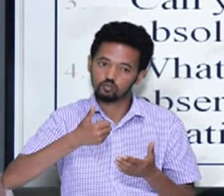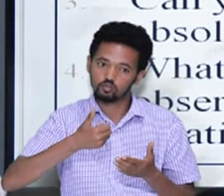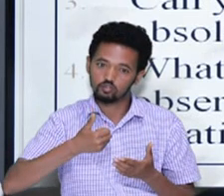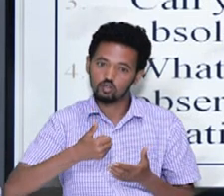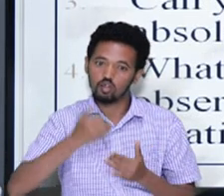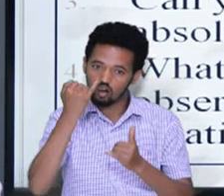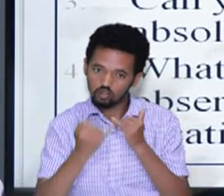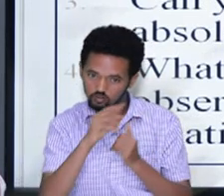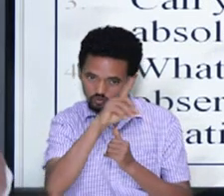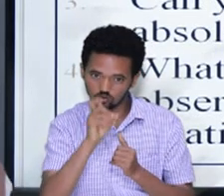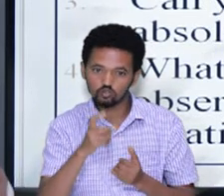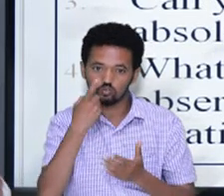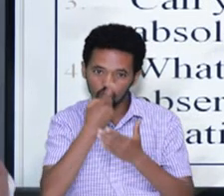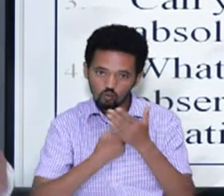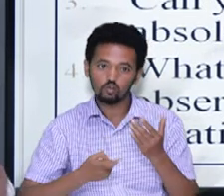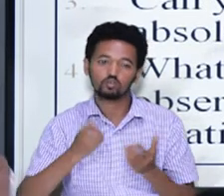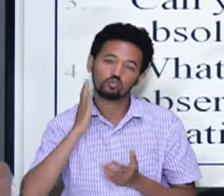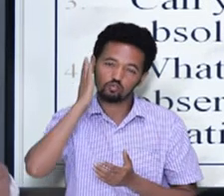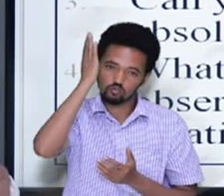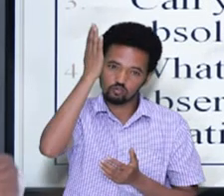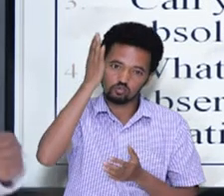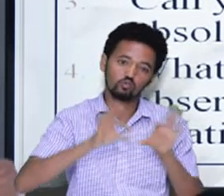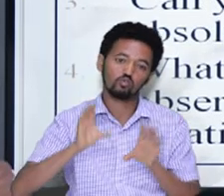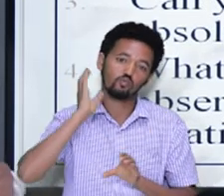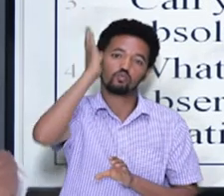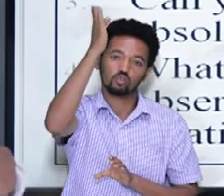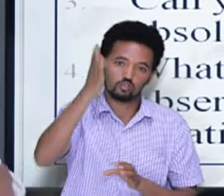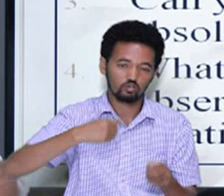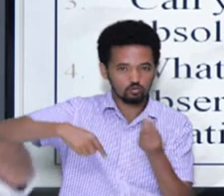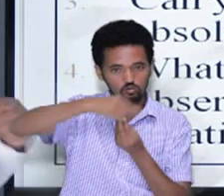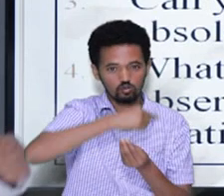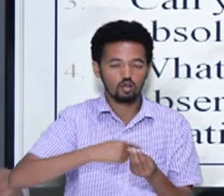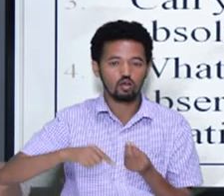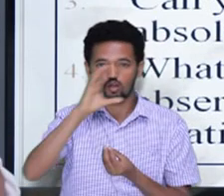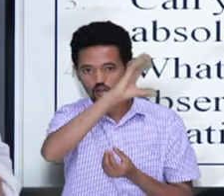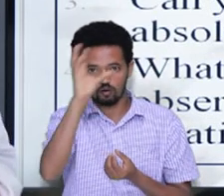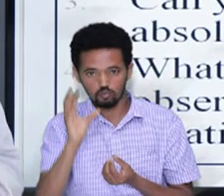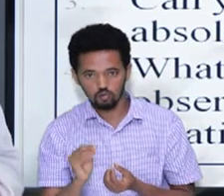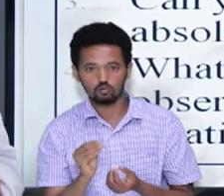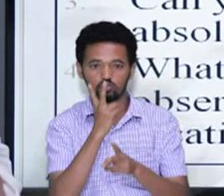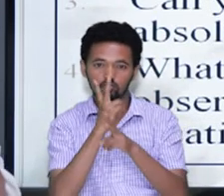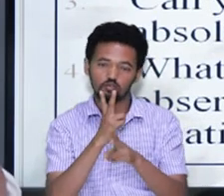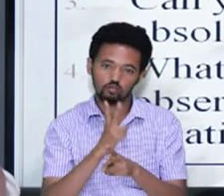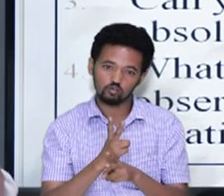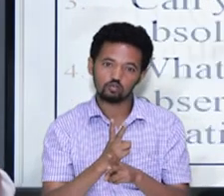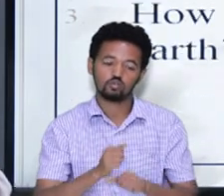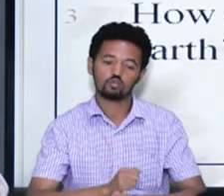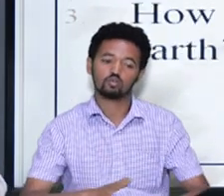the last question is, what unique feature do you observe about Africa's absolute location?